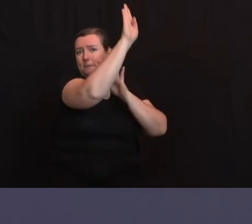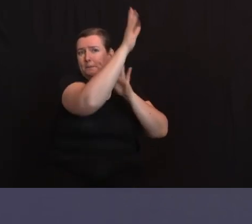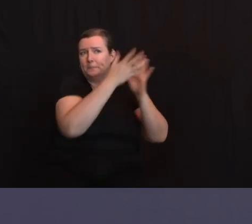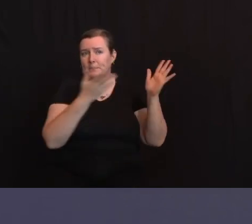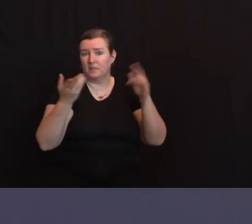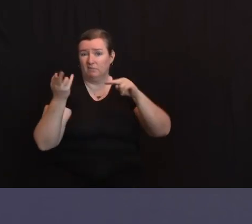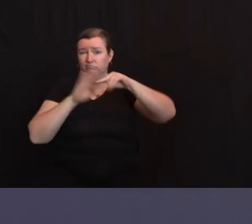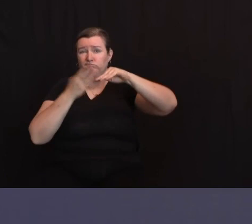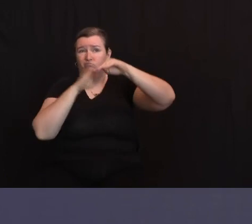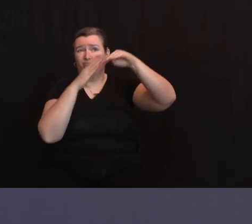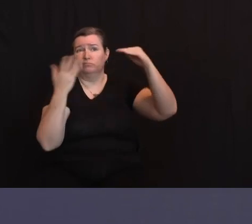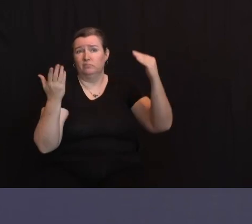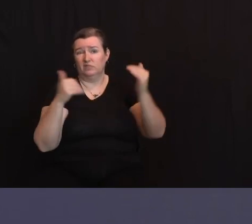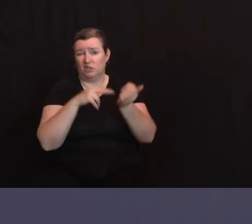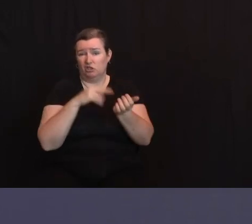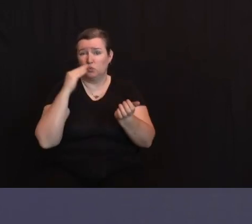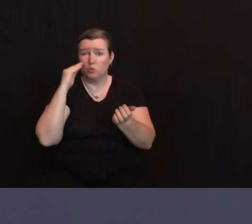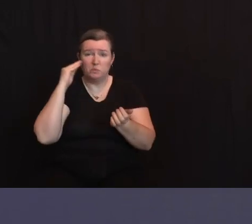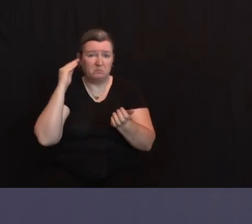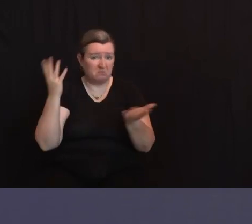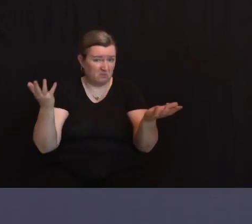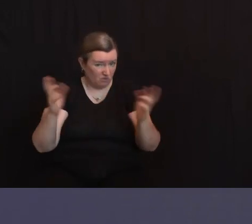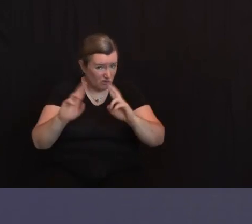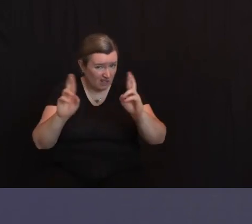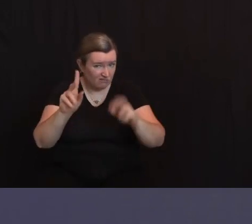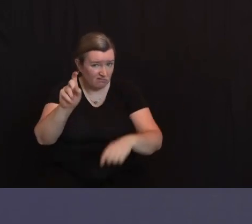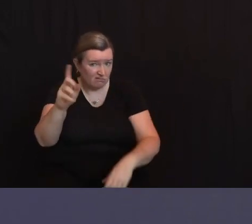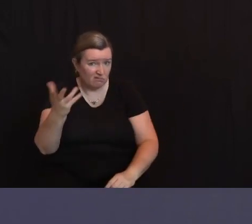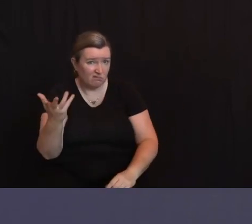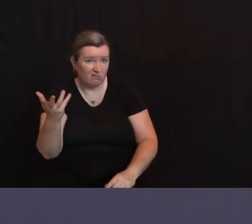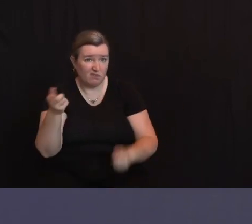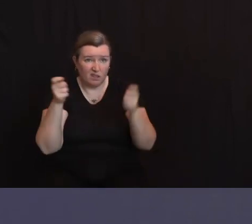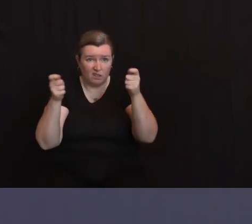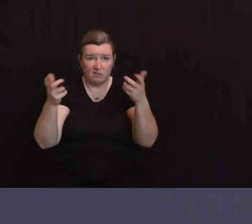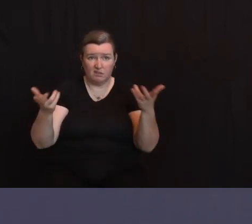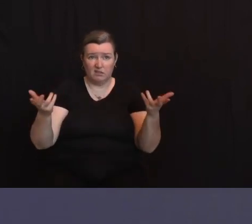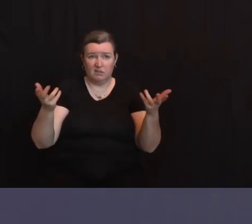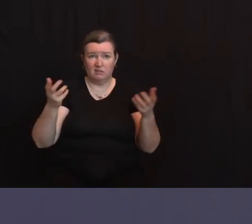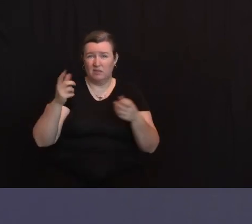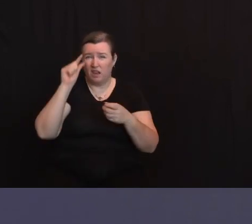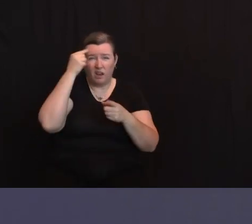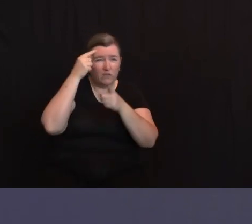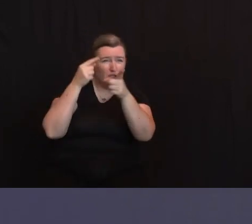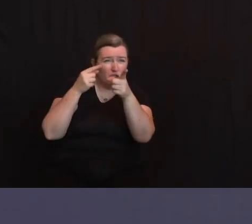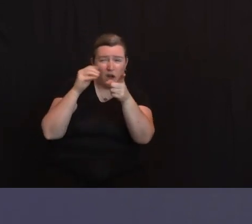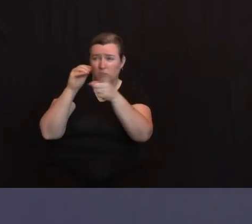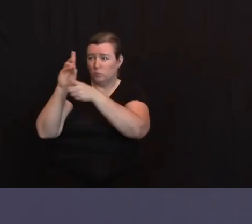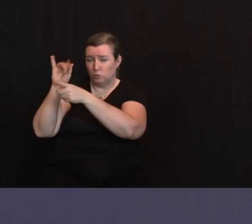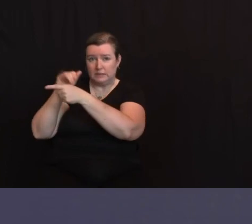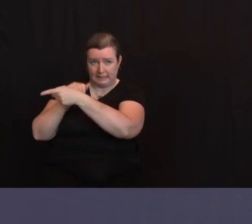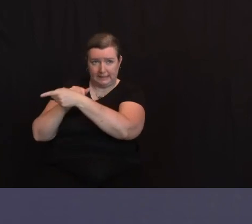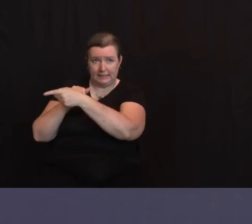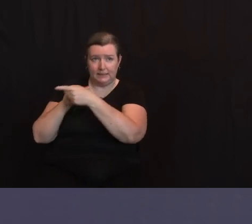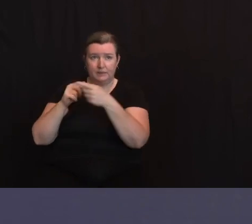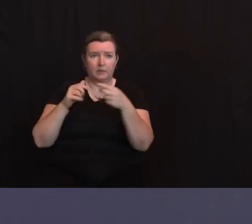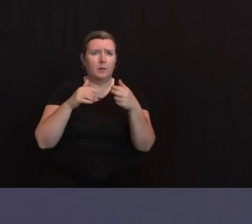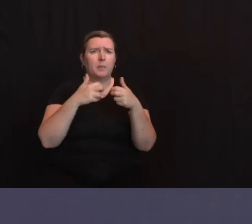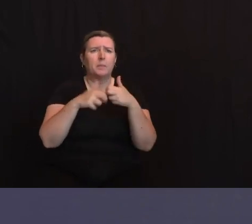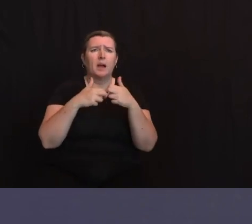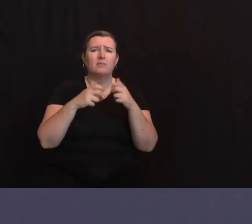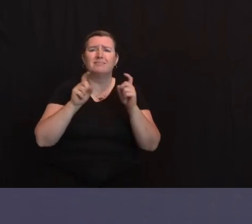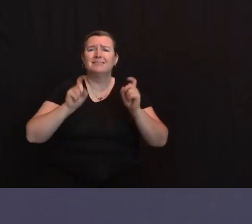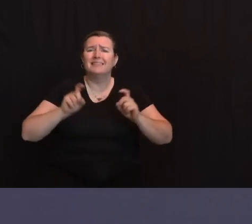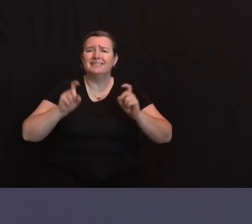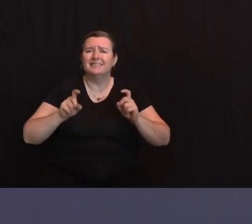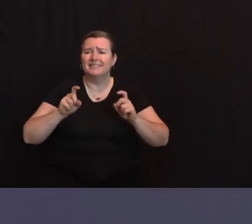to the nursing homes? And for both of you, this issue of the longer testing, how much of a concern is